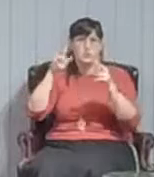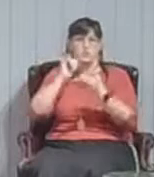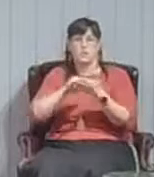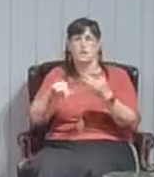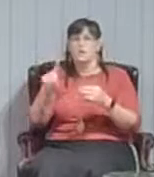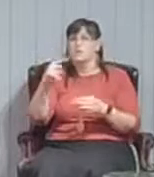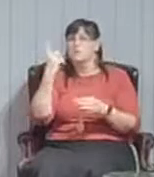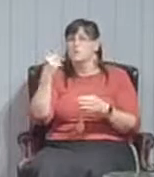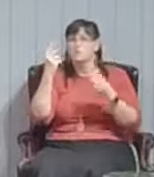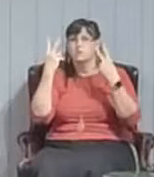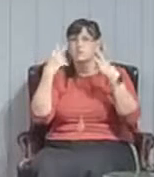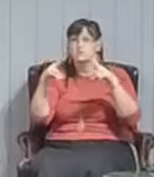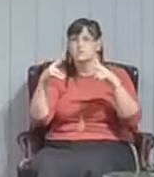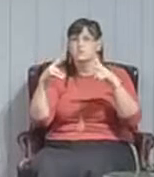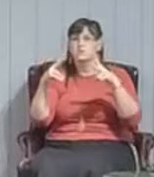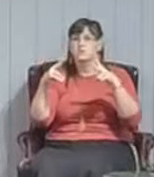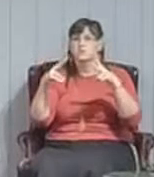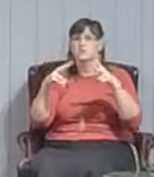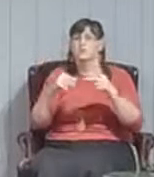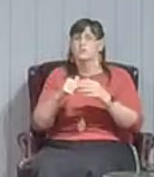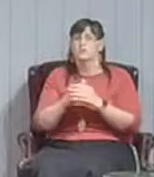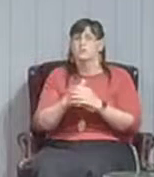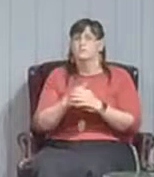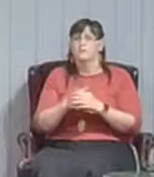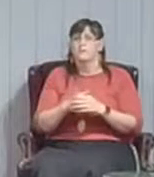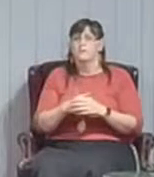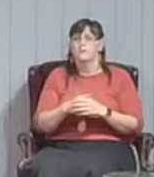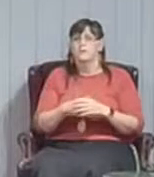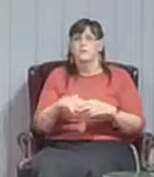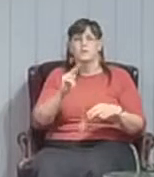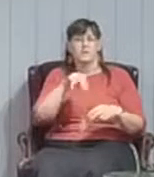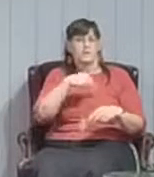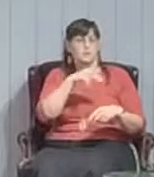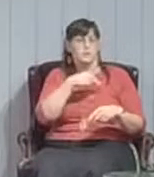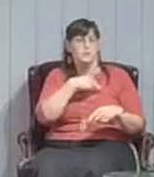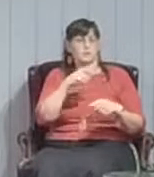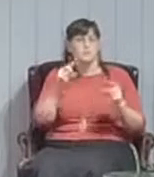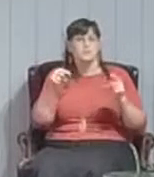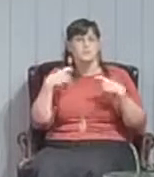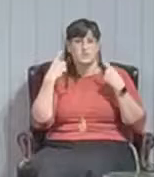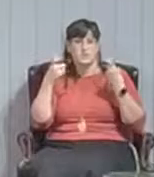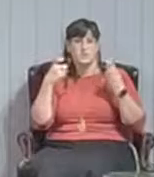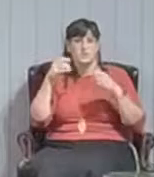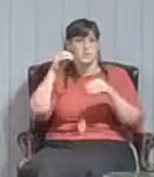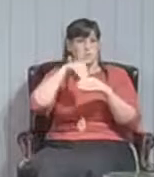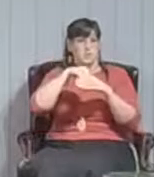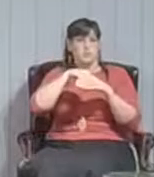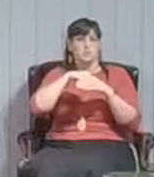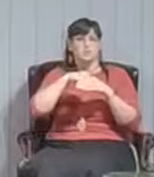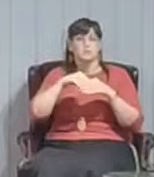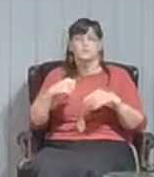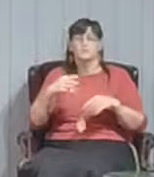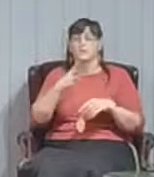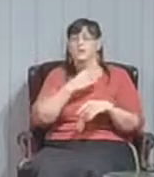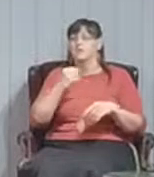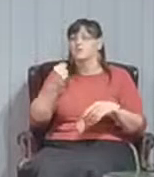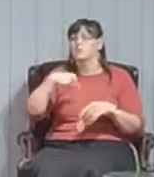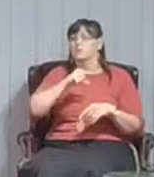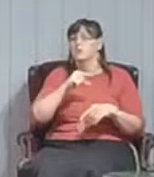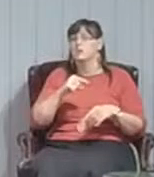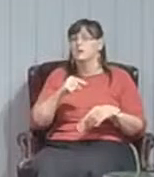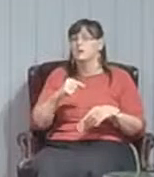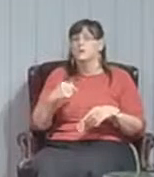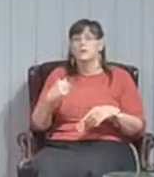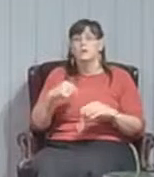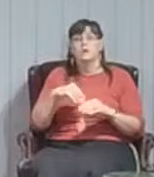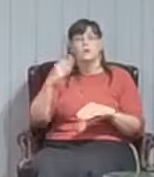and only sees the nature of sin in us. And we are only too aware